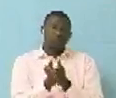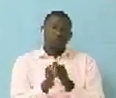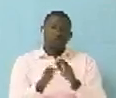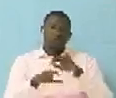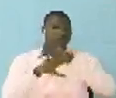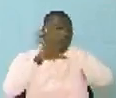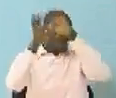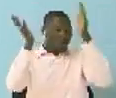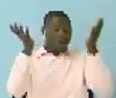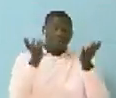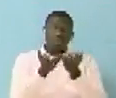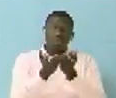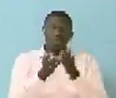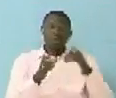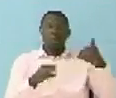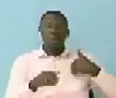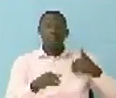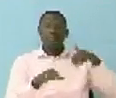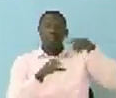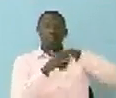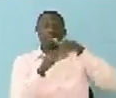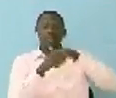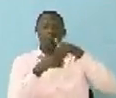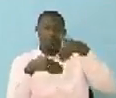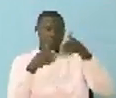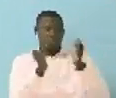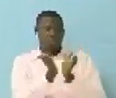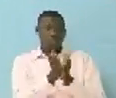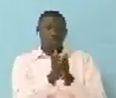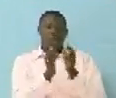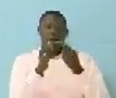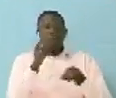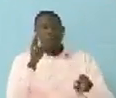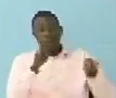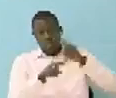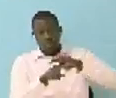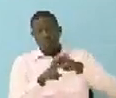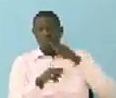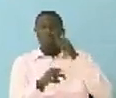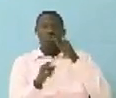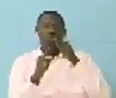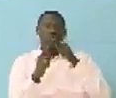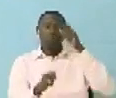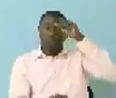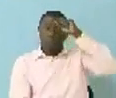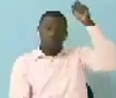All the elements of that investigative panel reported to him.